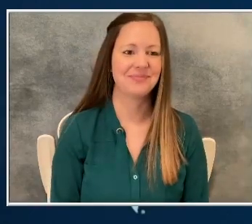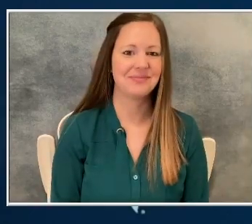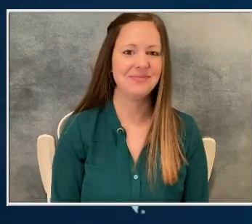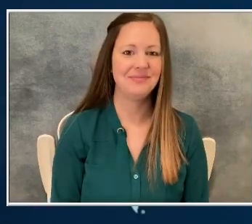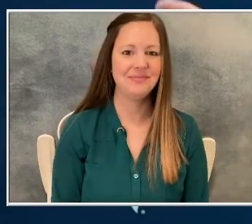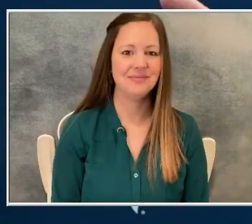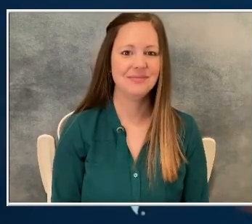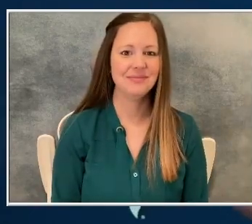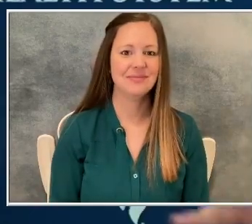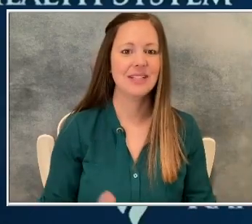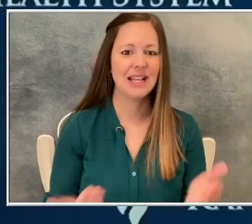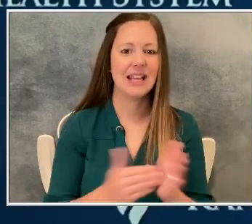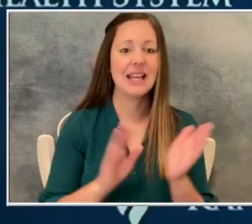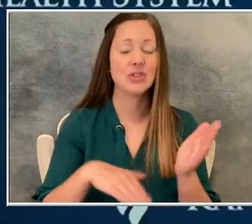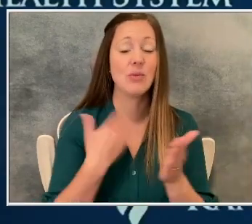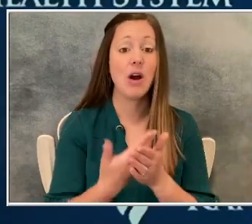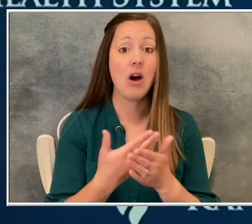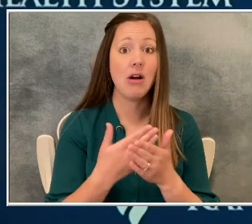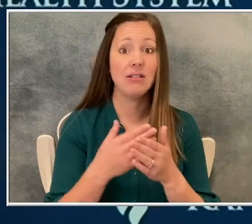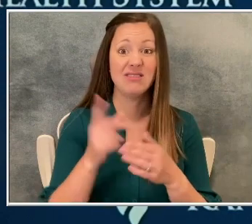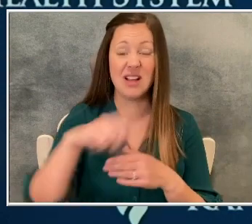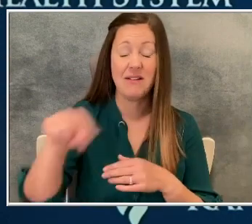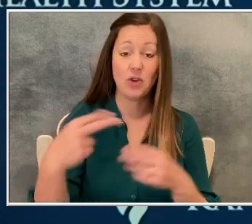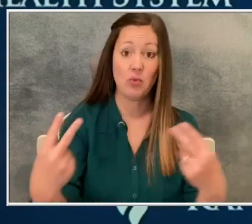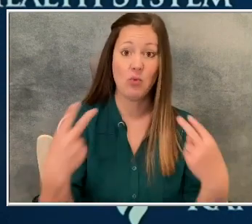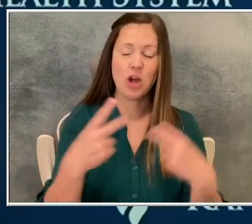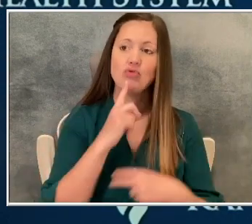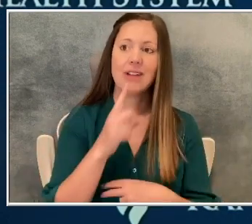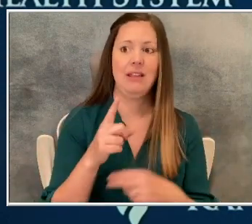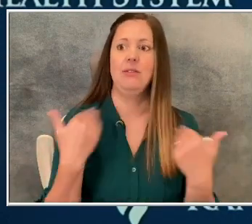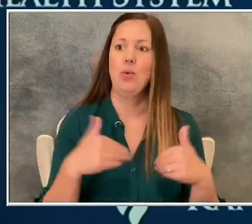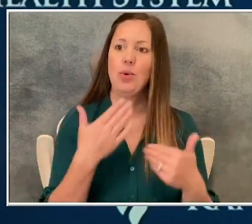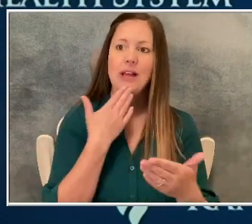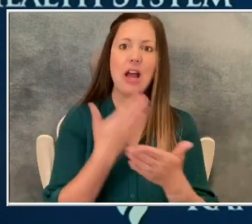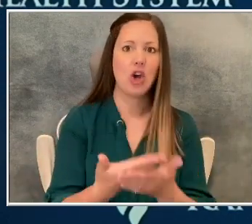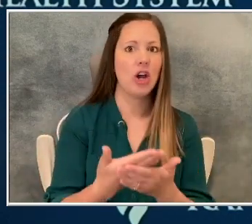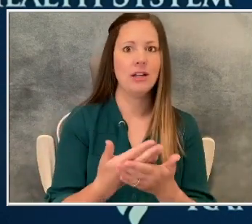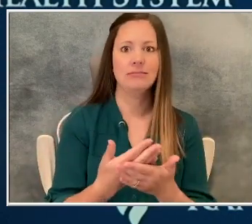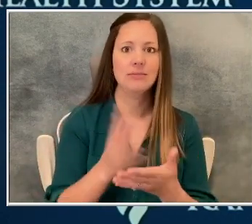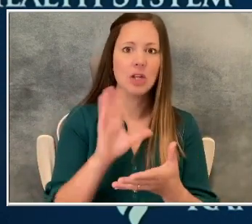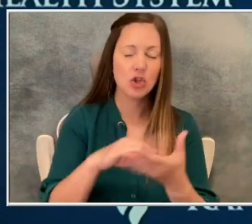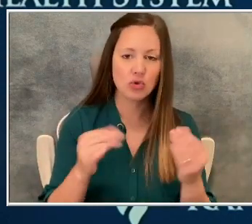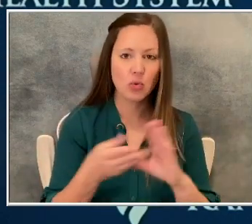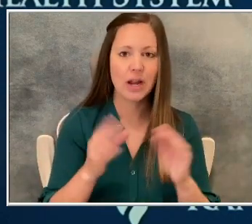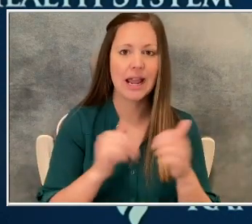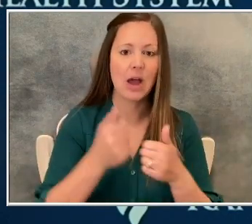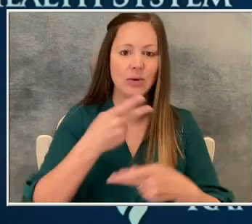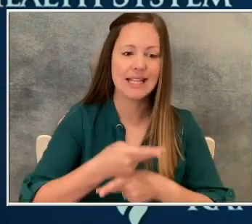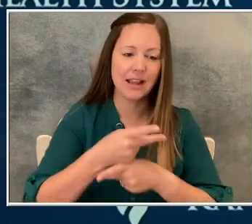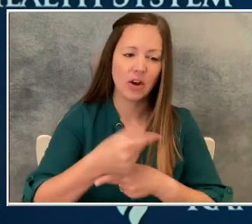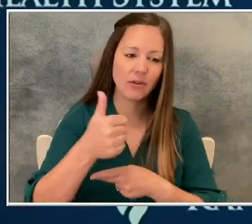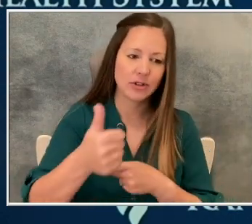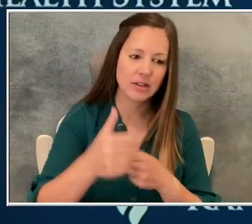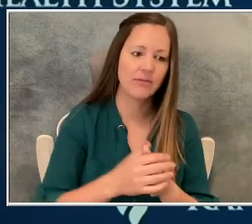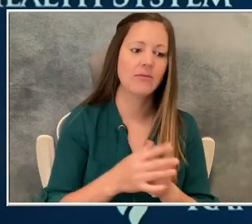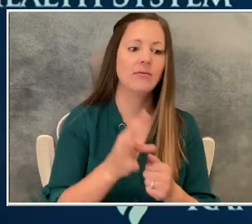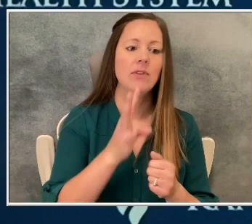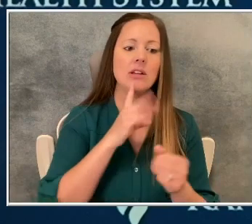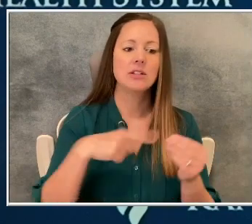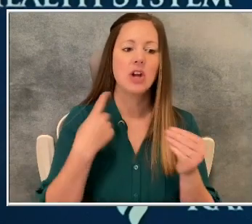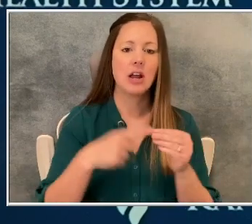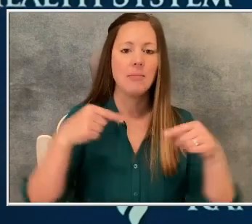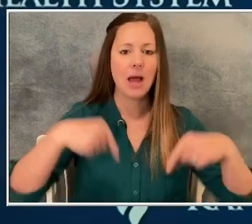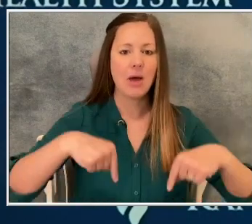audience, just what you heard today is such a great testimony to the way you can help take care of yourself. And remember, we talk a lot about this program around faith, hope, and